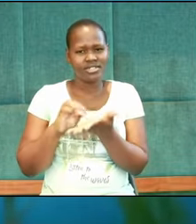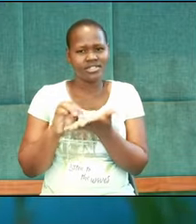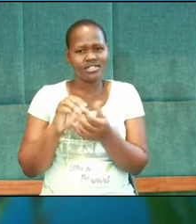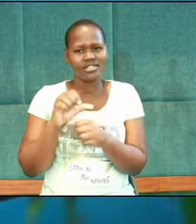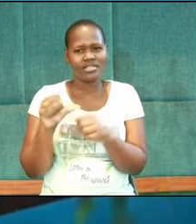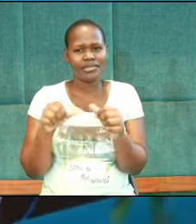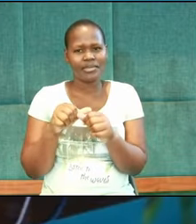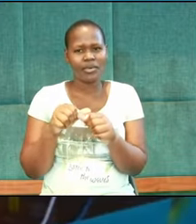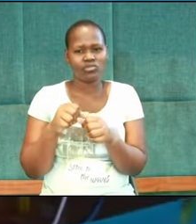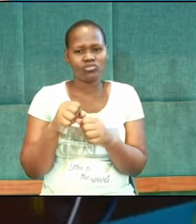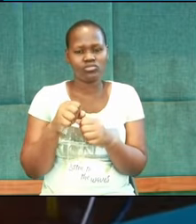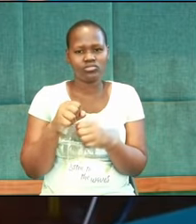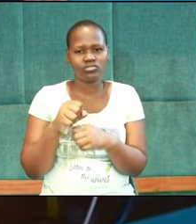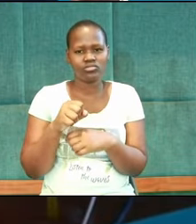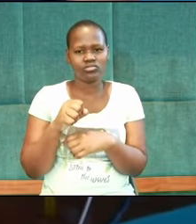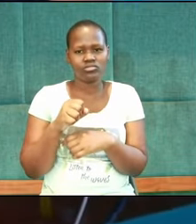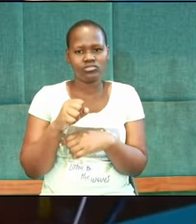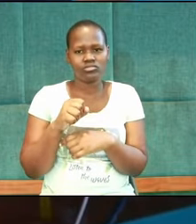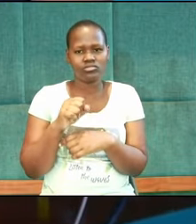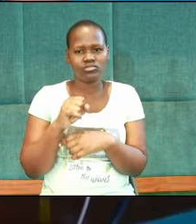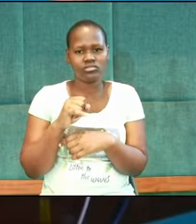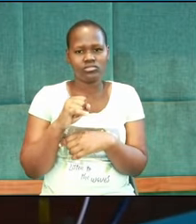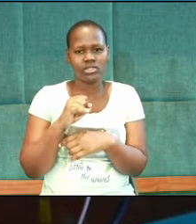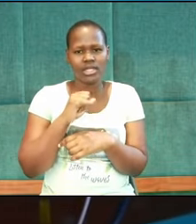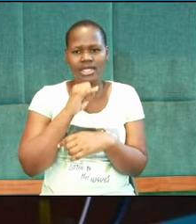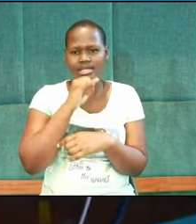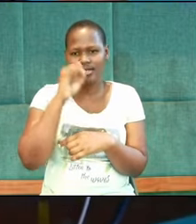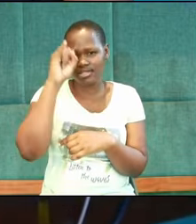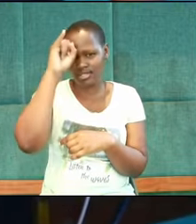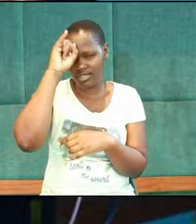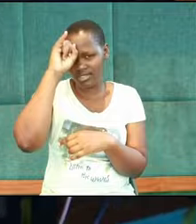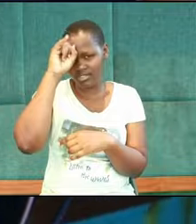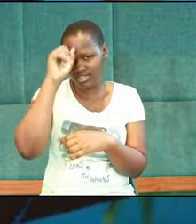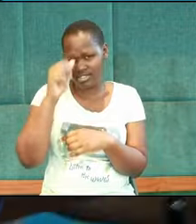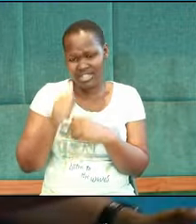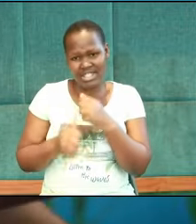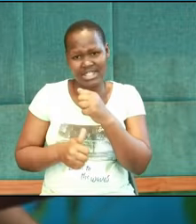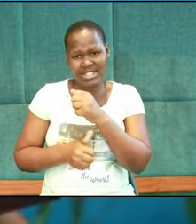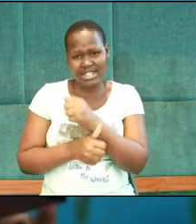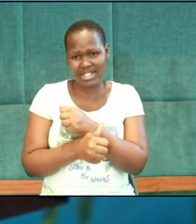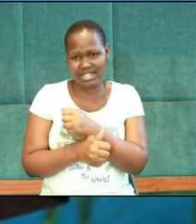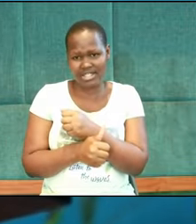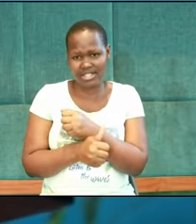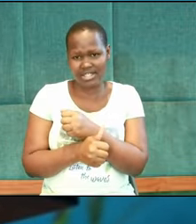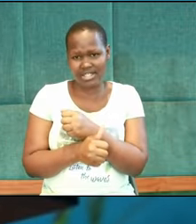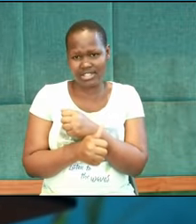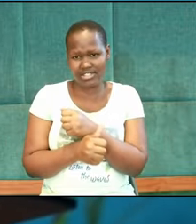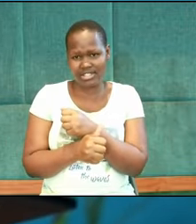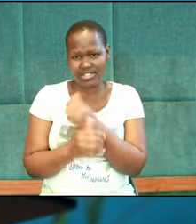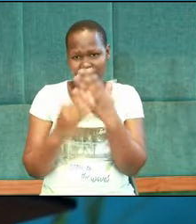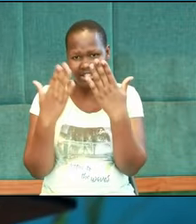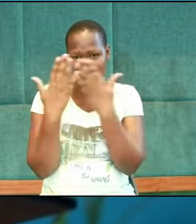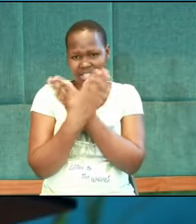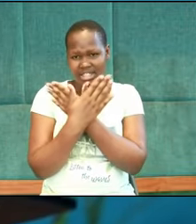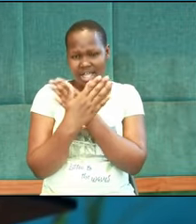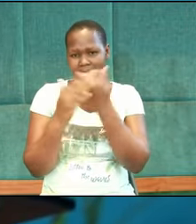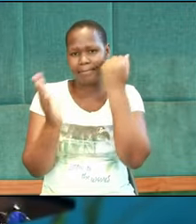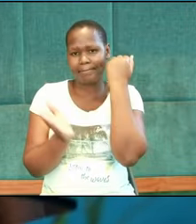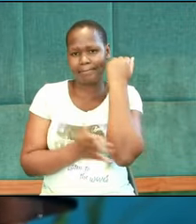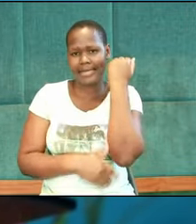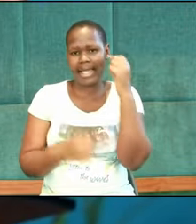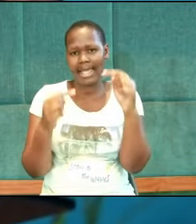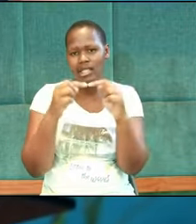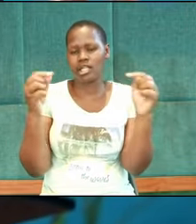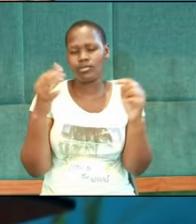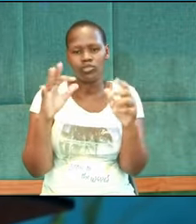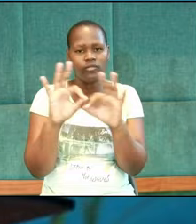Ignorance is the greatest, the most dangerous, the most deadly, vicious enemy of